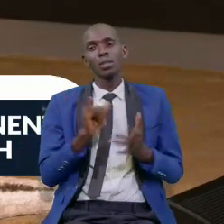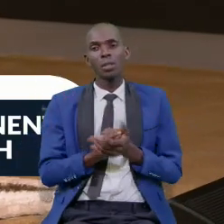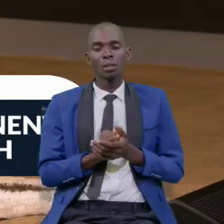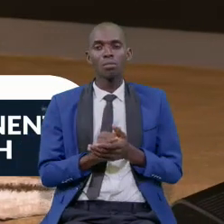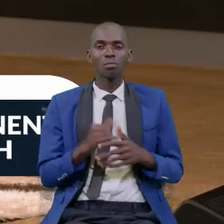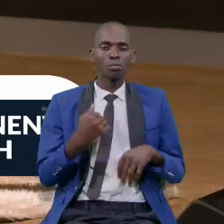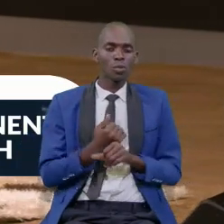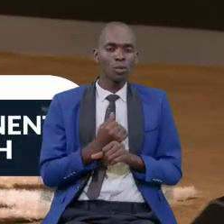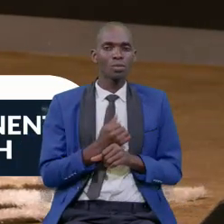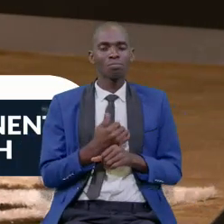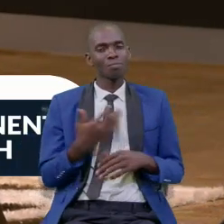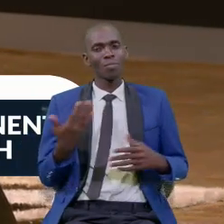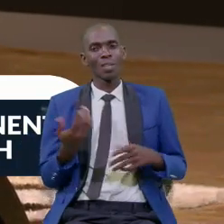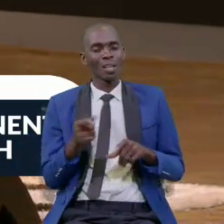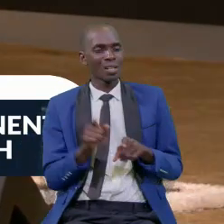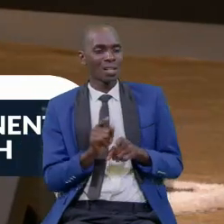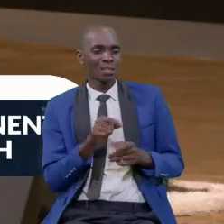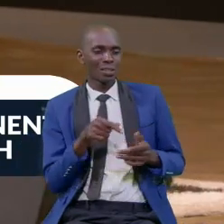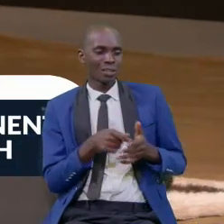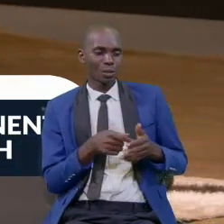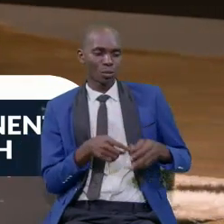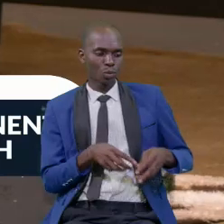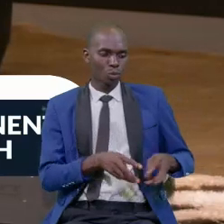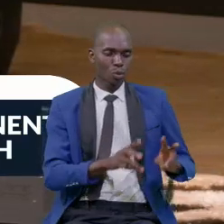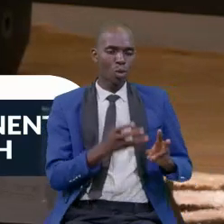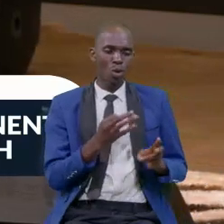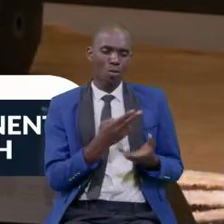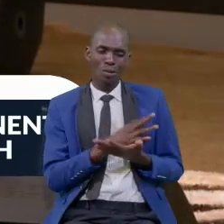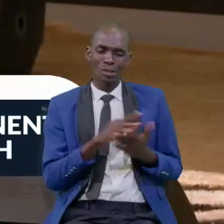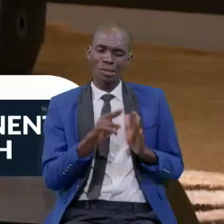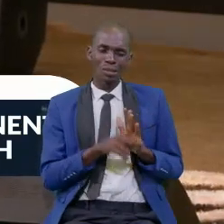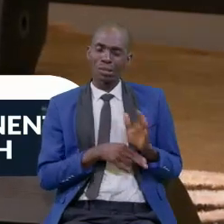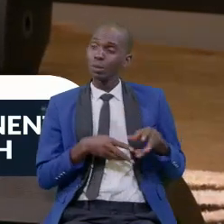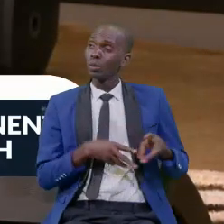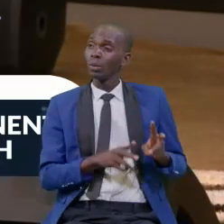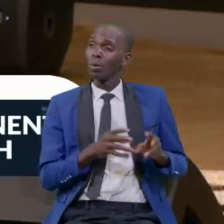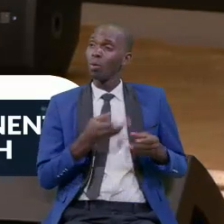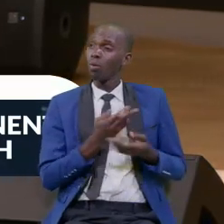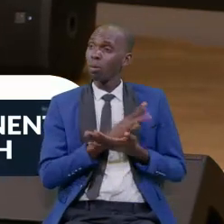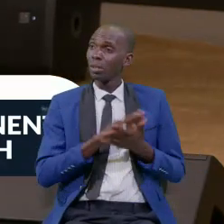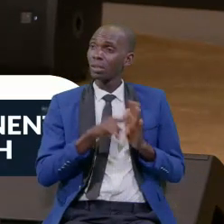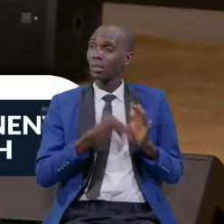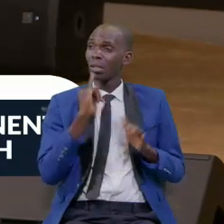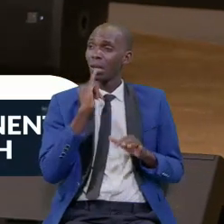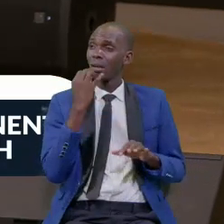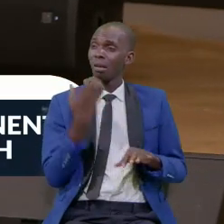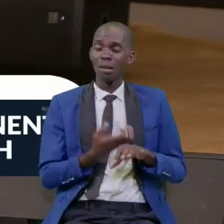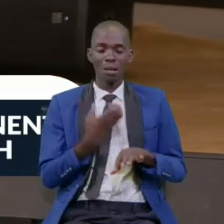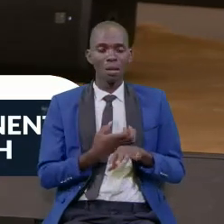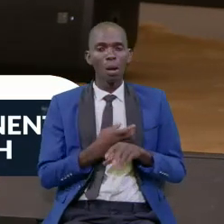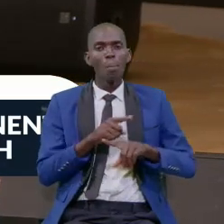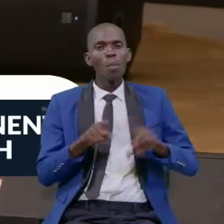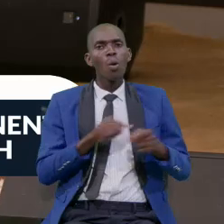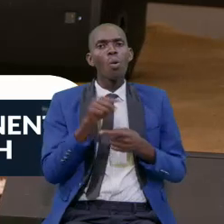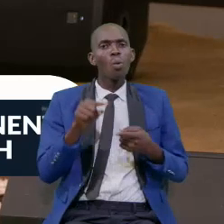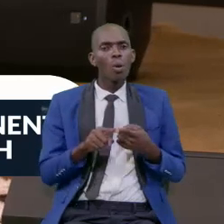like this way, this route of holiness is tough. When they think that everything